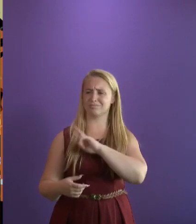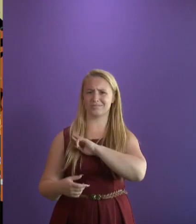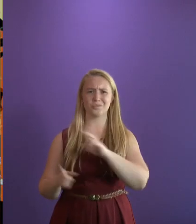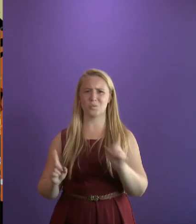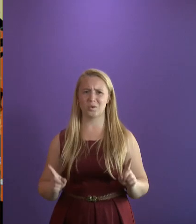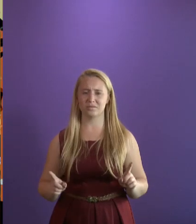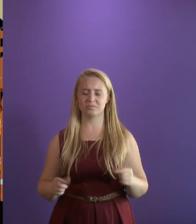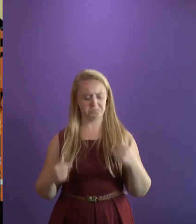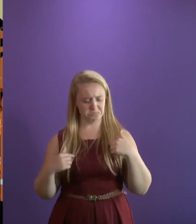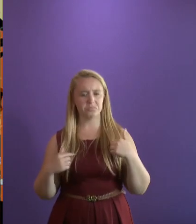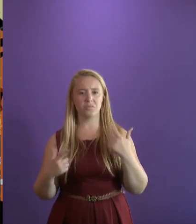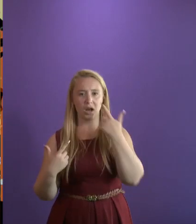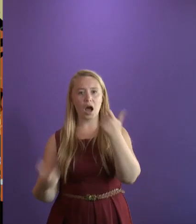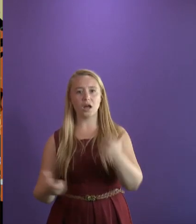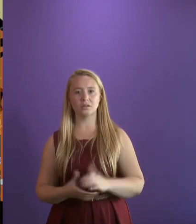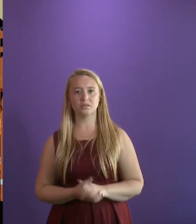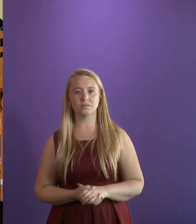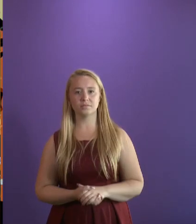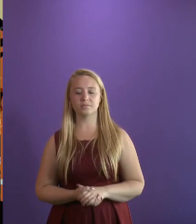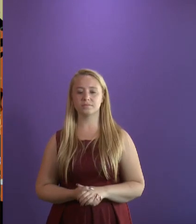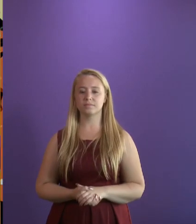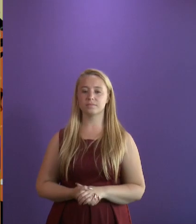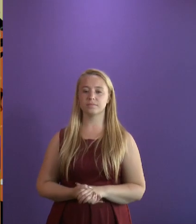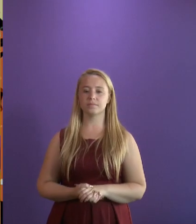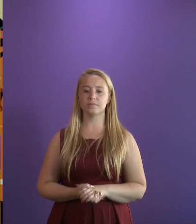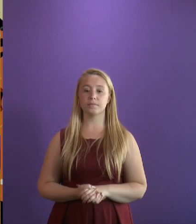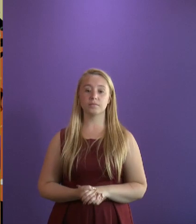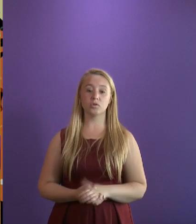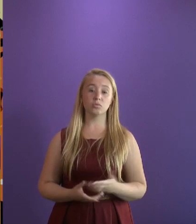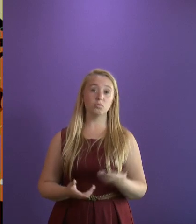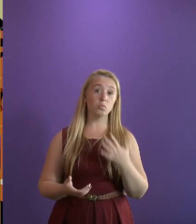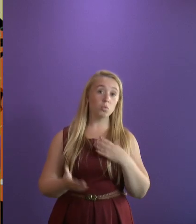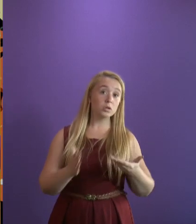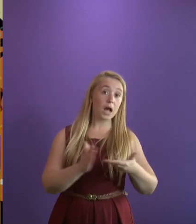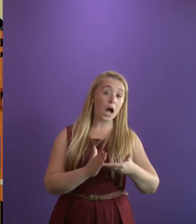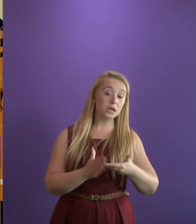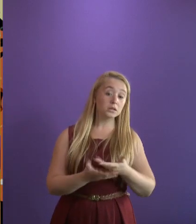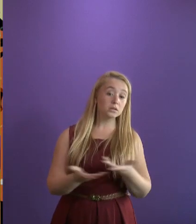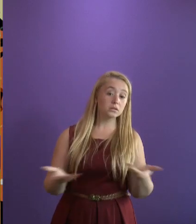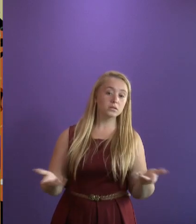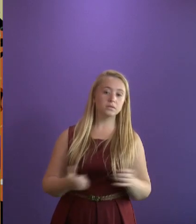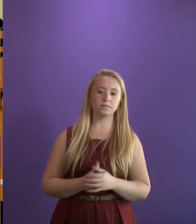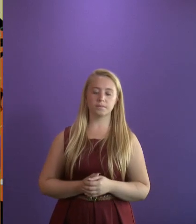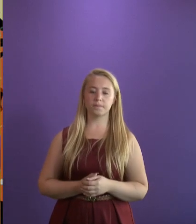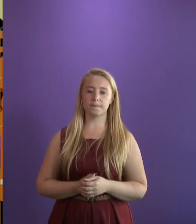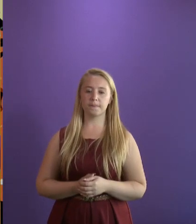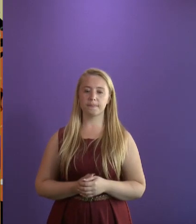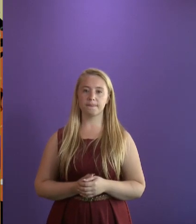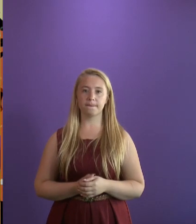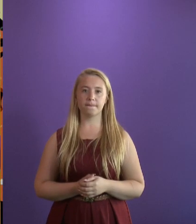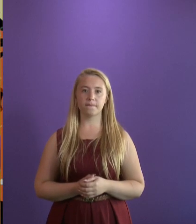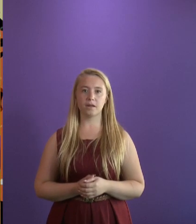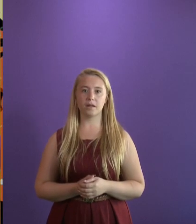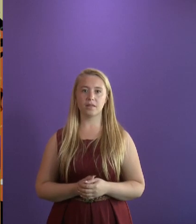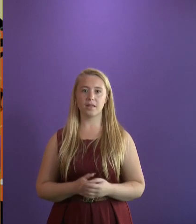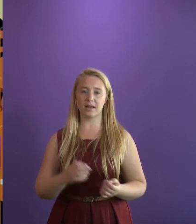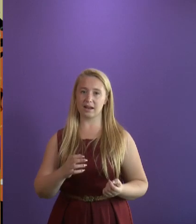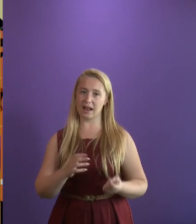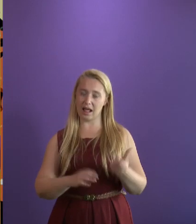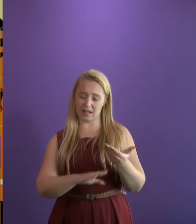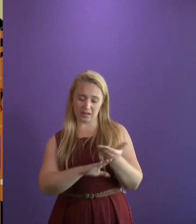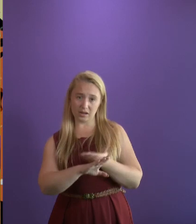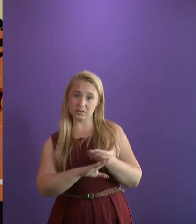do it. Would any of you particularly like to add to that? I think starting at an early age is good. One thing I've